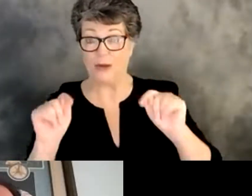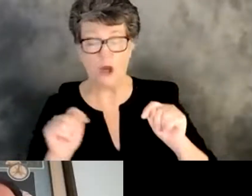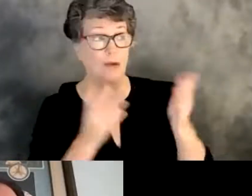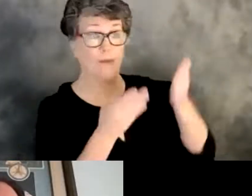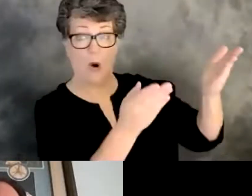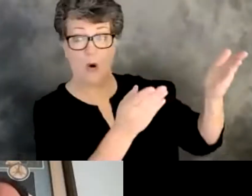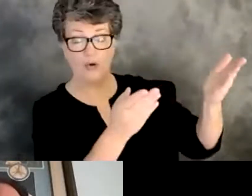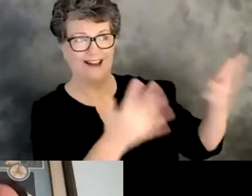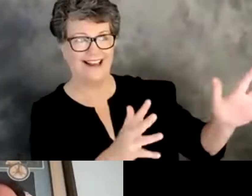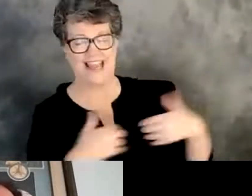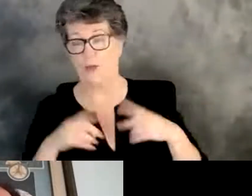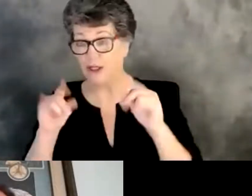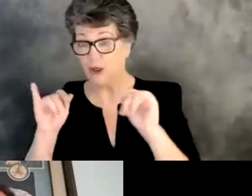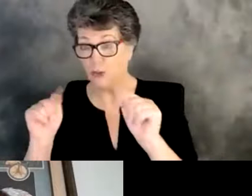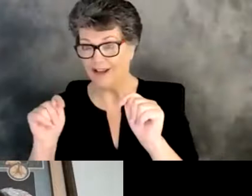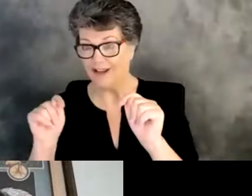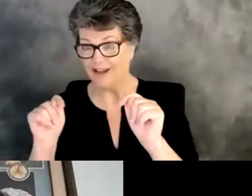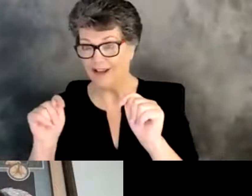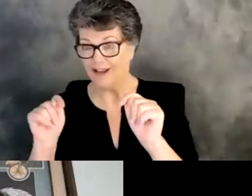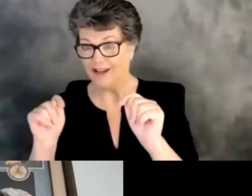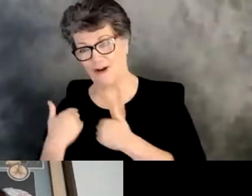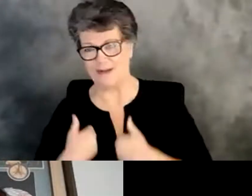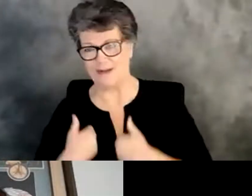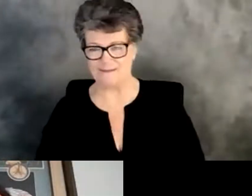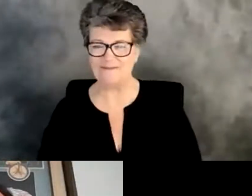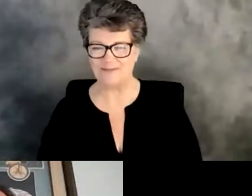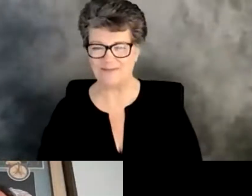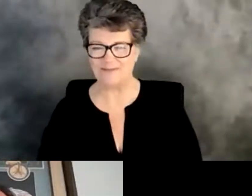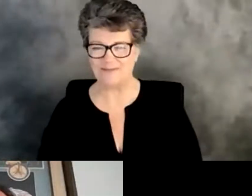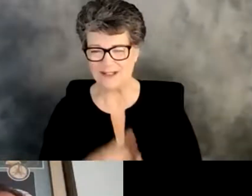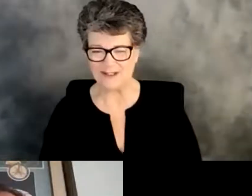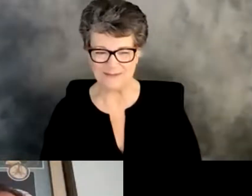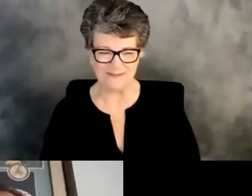have to do the doing part too. So that's on me. So I appreciate the question.